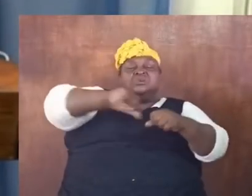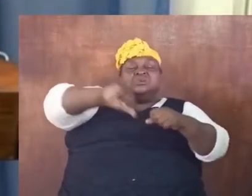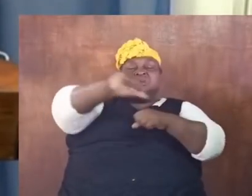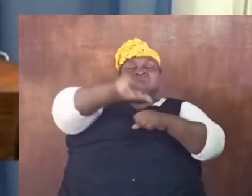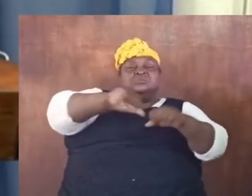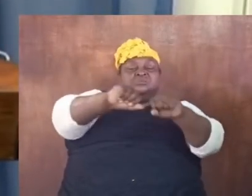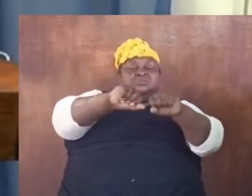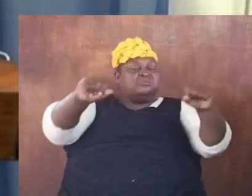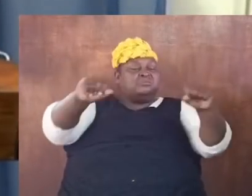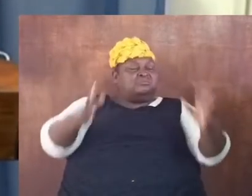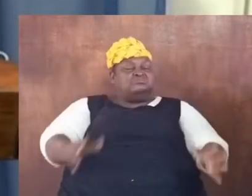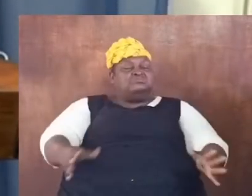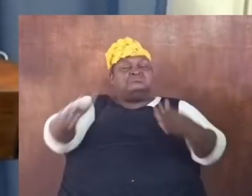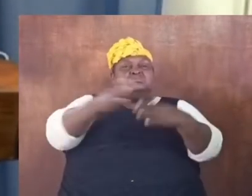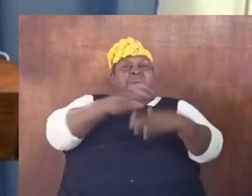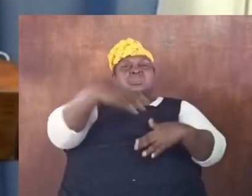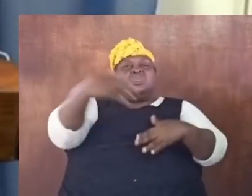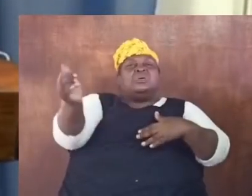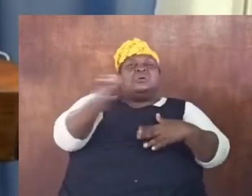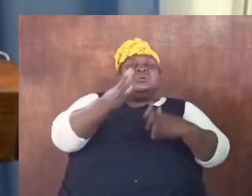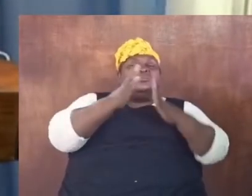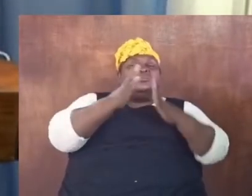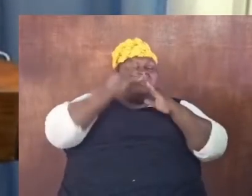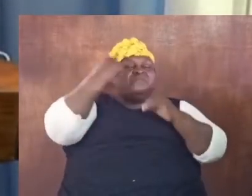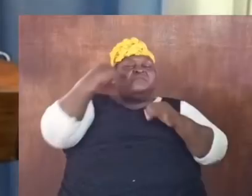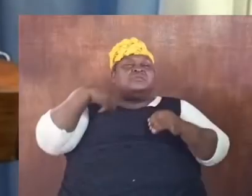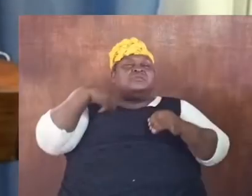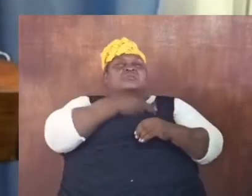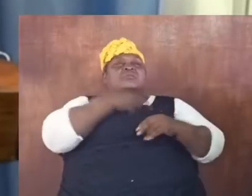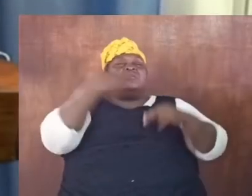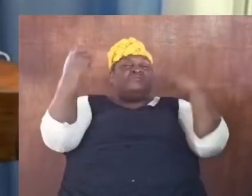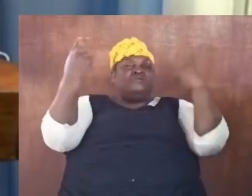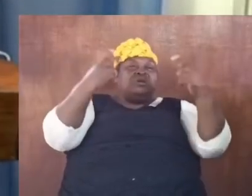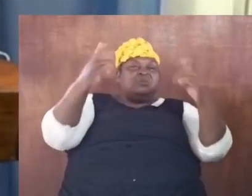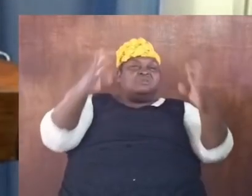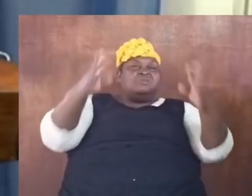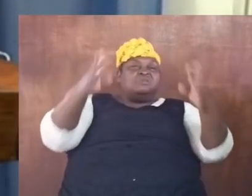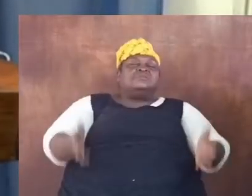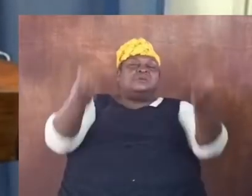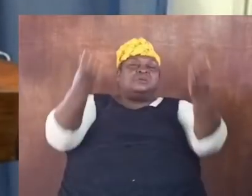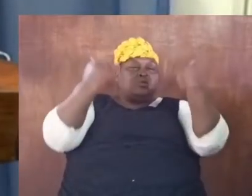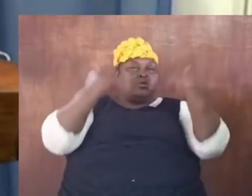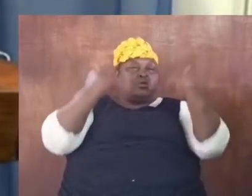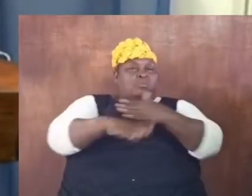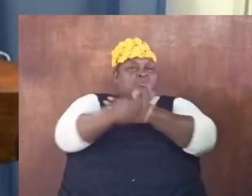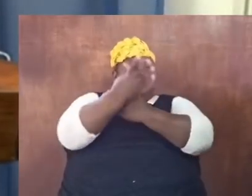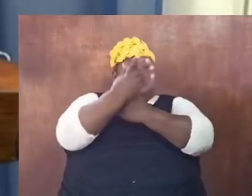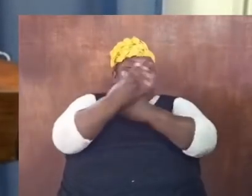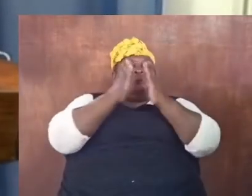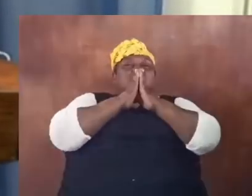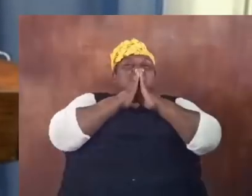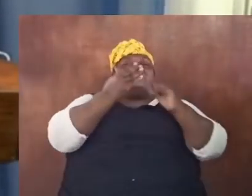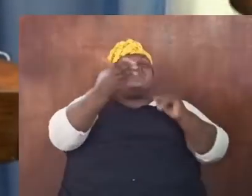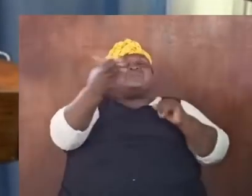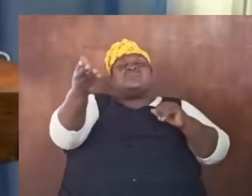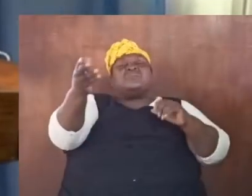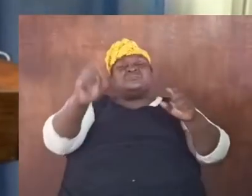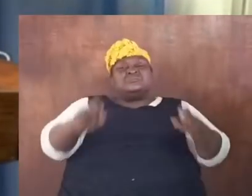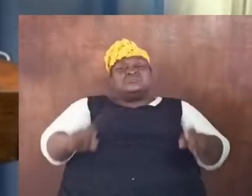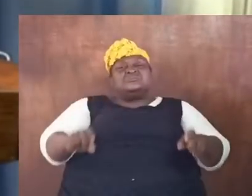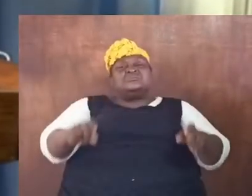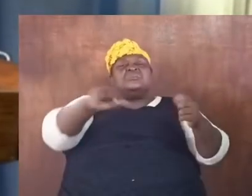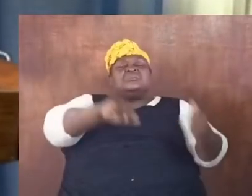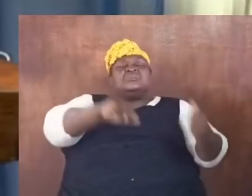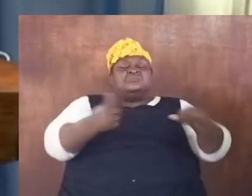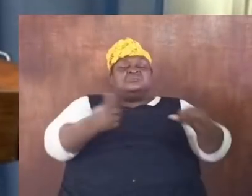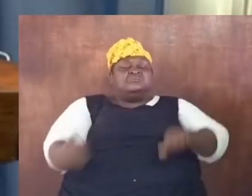here. We pray, God, for a visitor that will be coming this morning. Oh God, we pray for those who are in need of the baptism